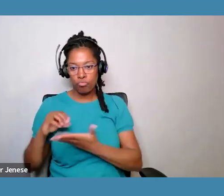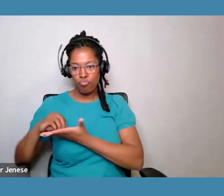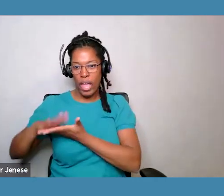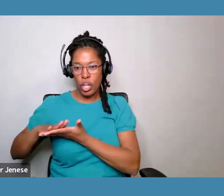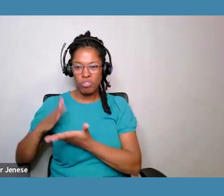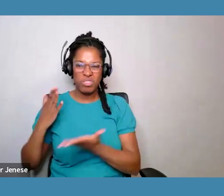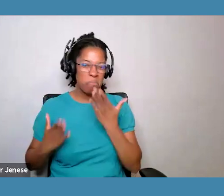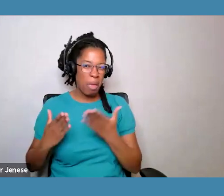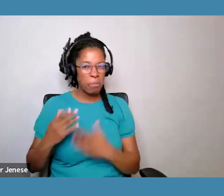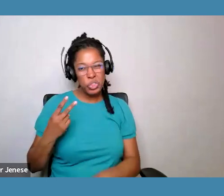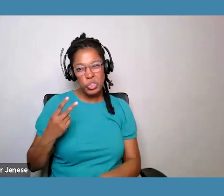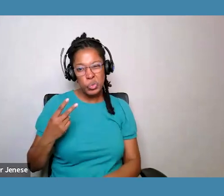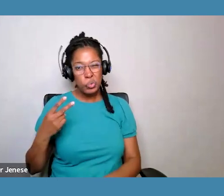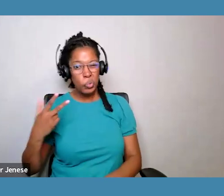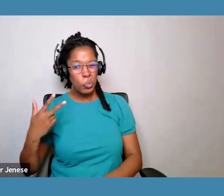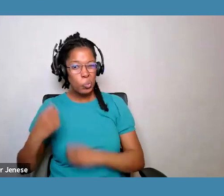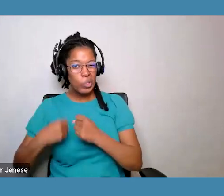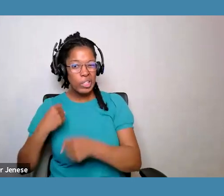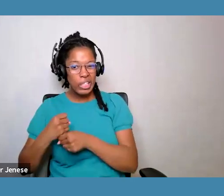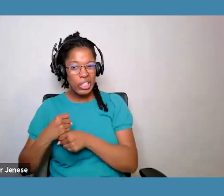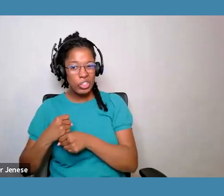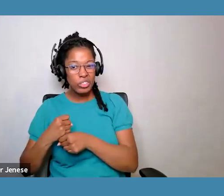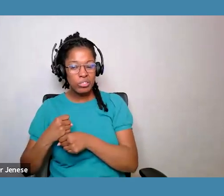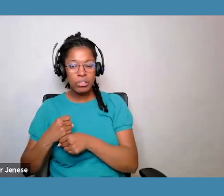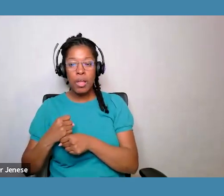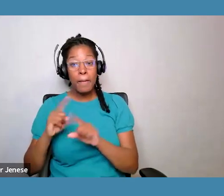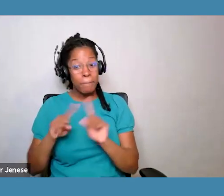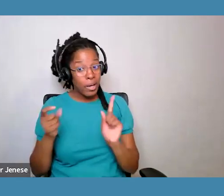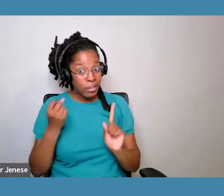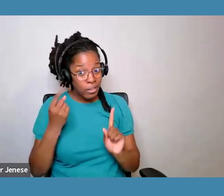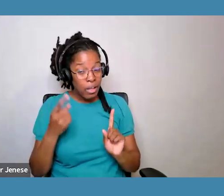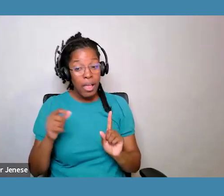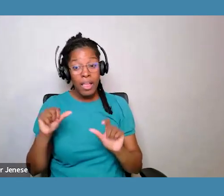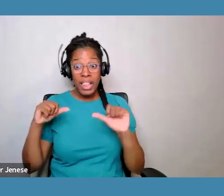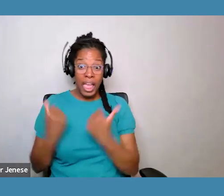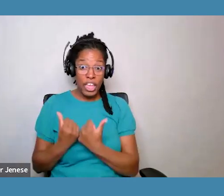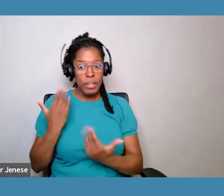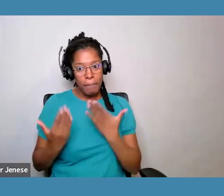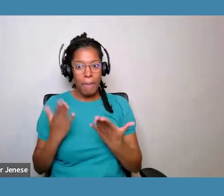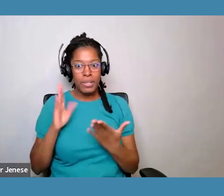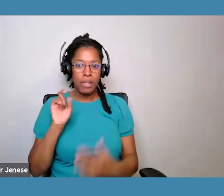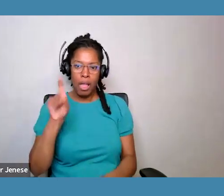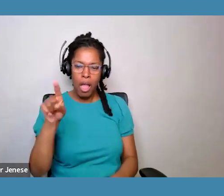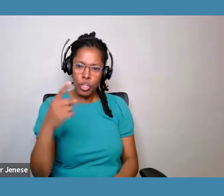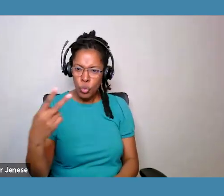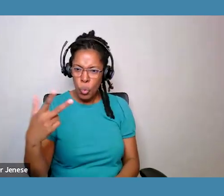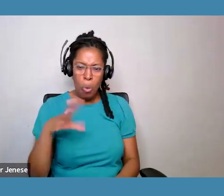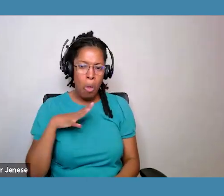probably back 2 or 3 years, though that's always with the caveat that the agency may ask you for more.